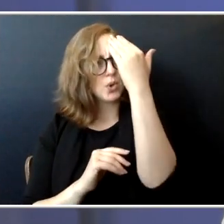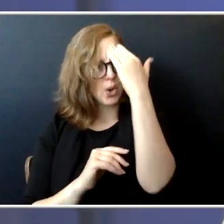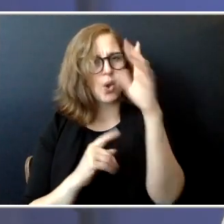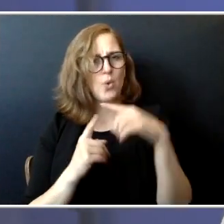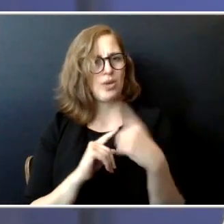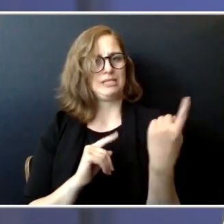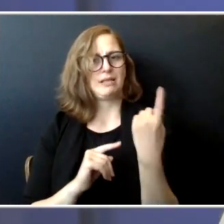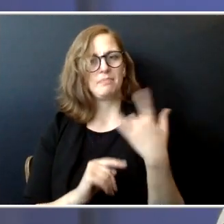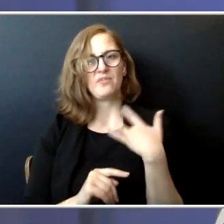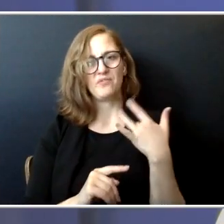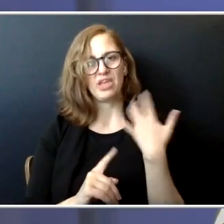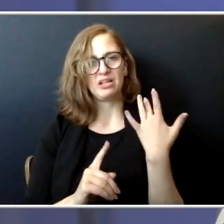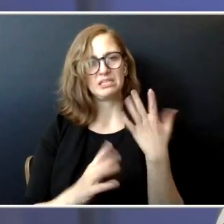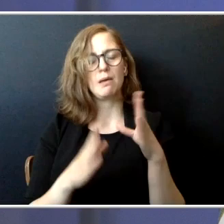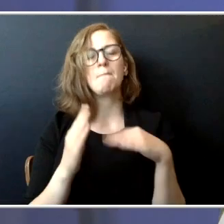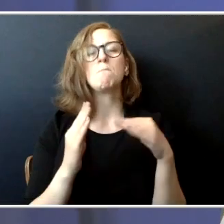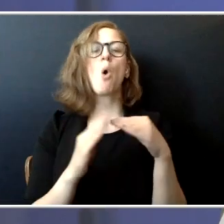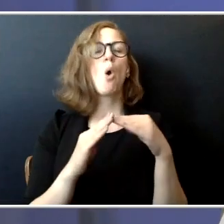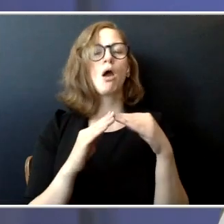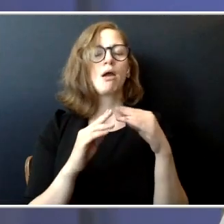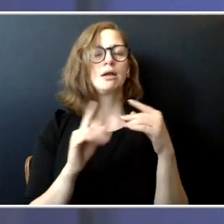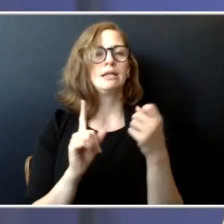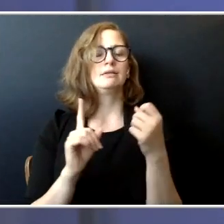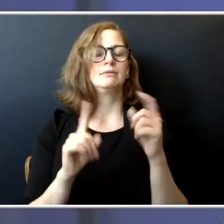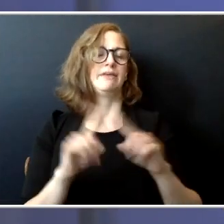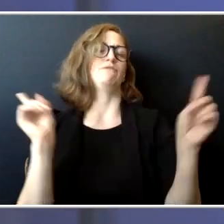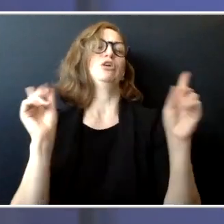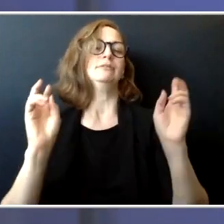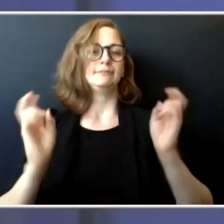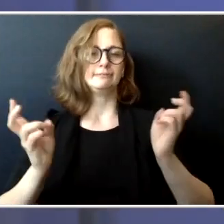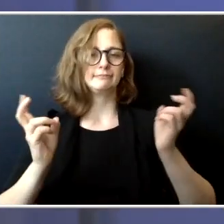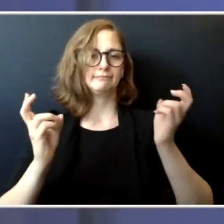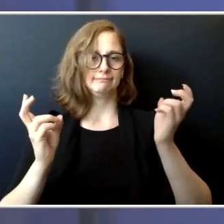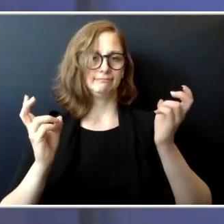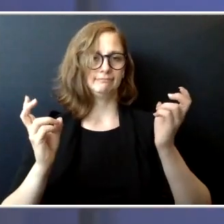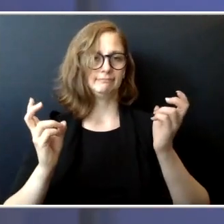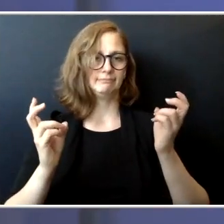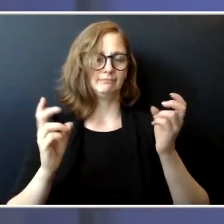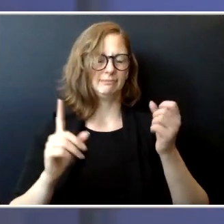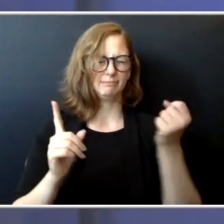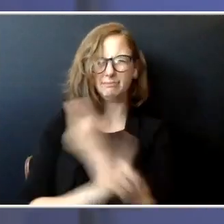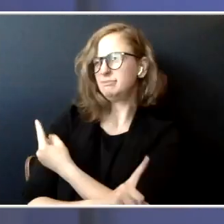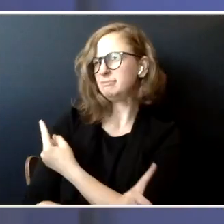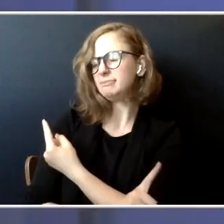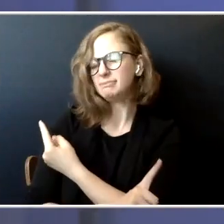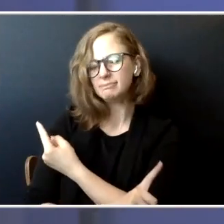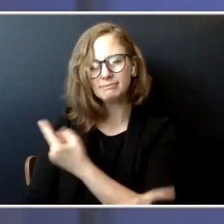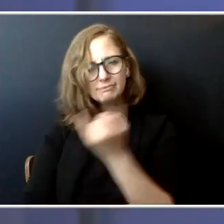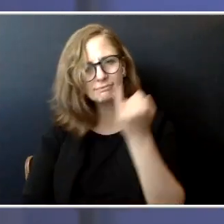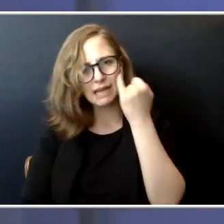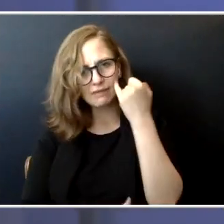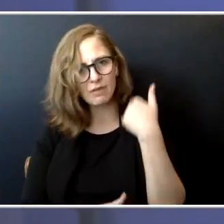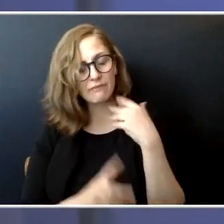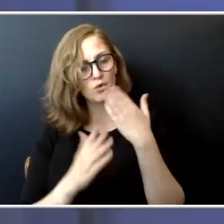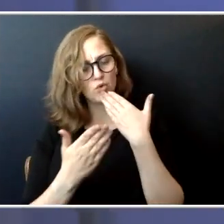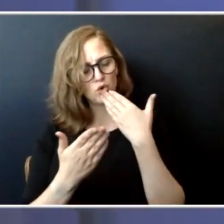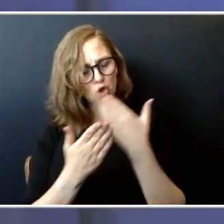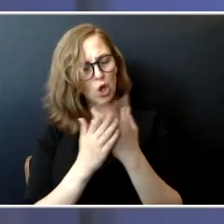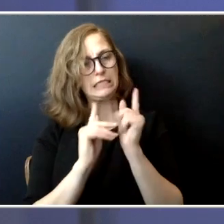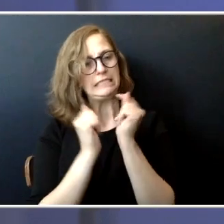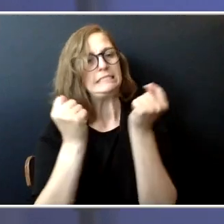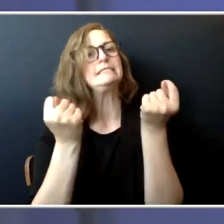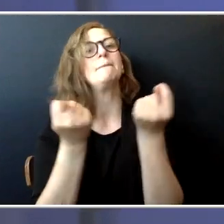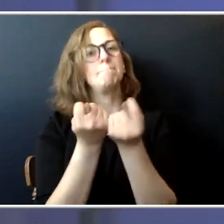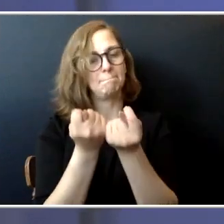it should. And if you have a good team of doctors, and it's so important that it is a team effort, that you have